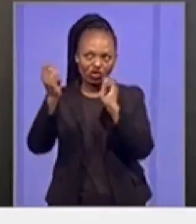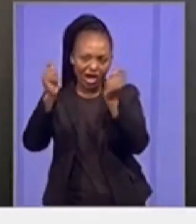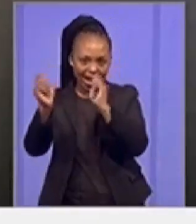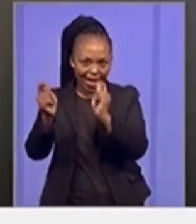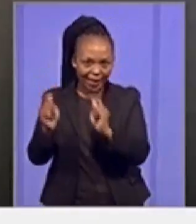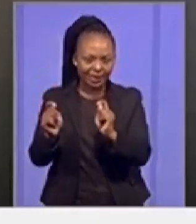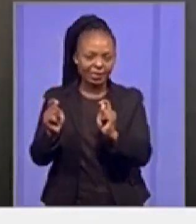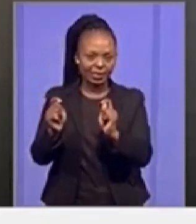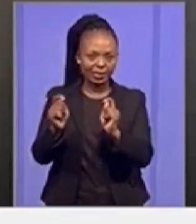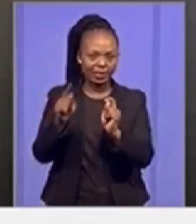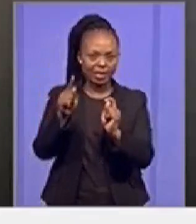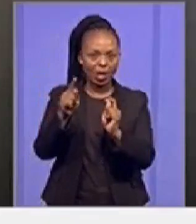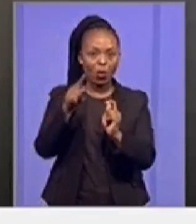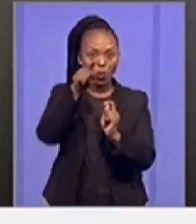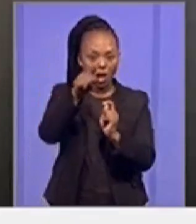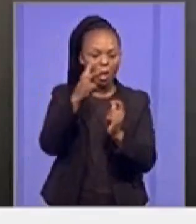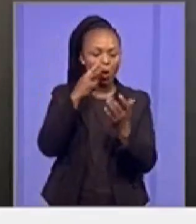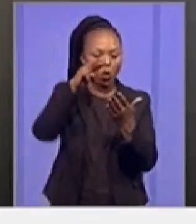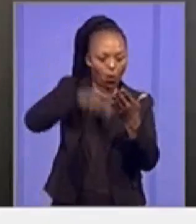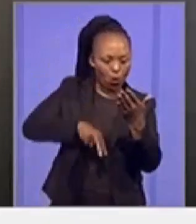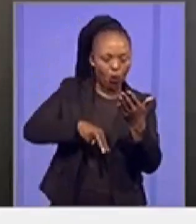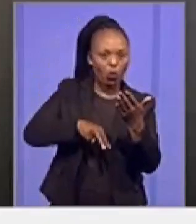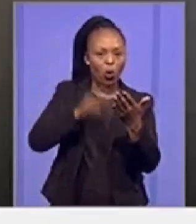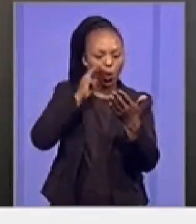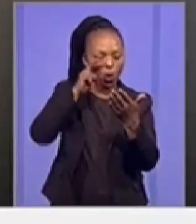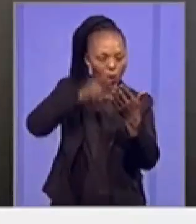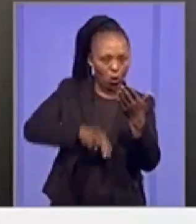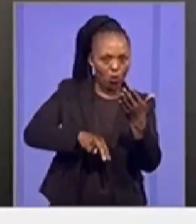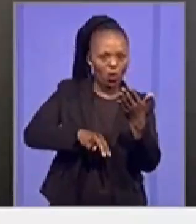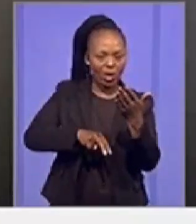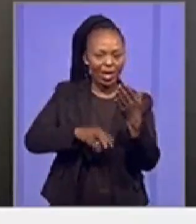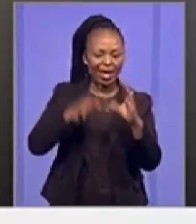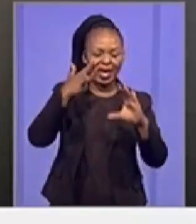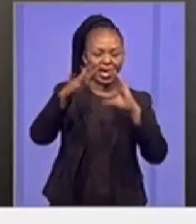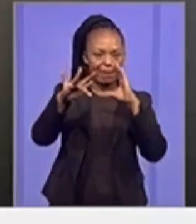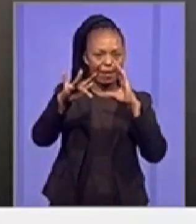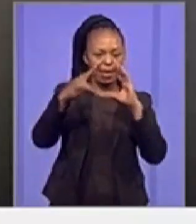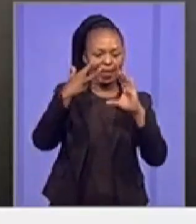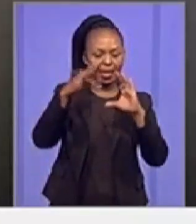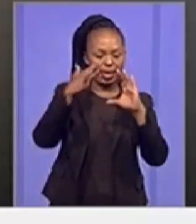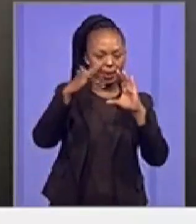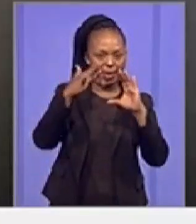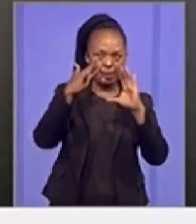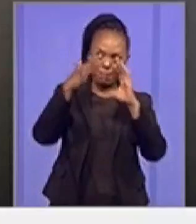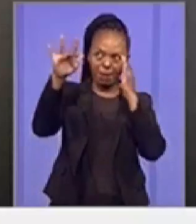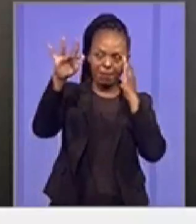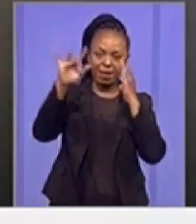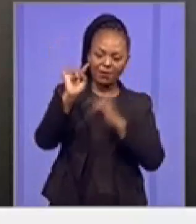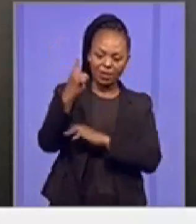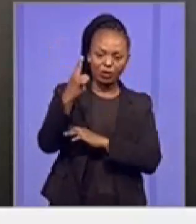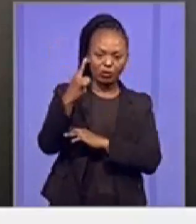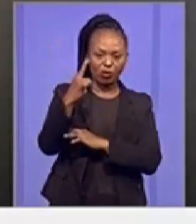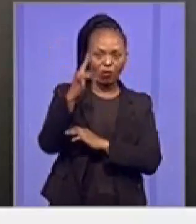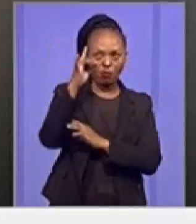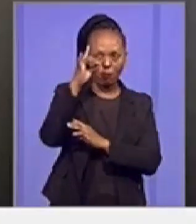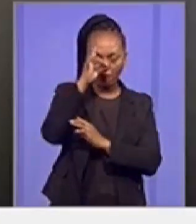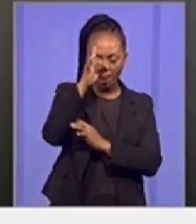changes. You must look at the email that was sent on the 1st of March to